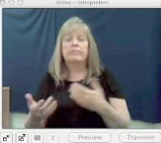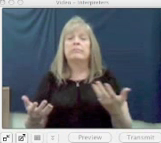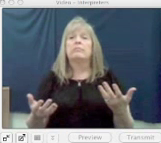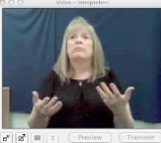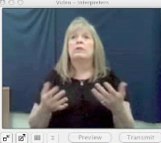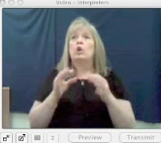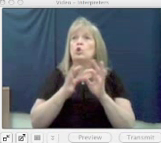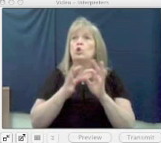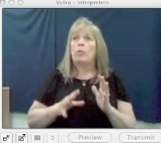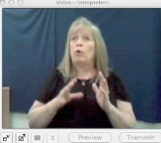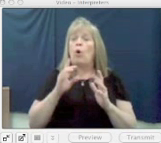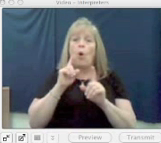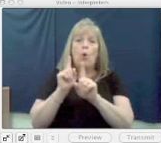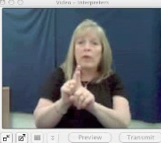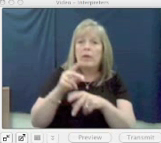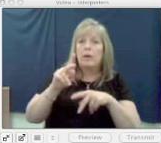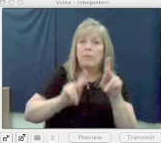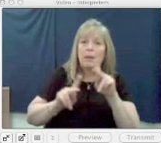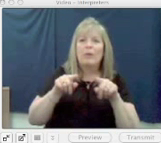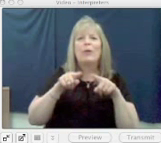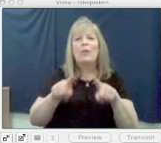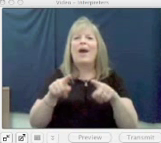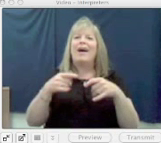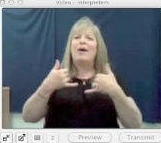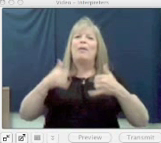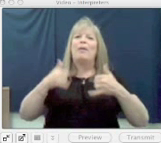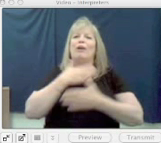Interpreters are with people in their play.